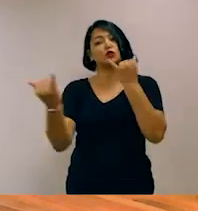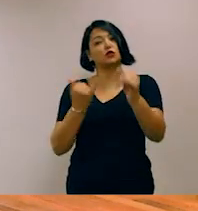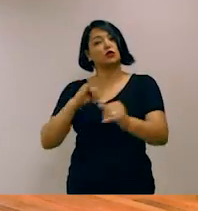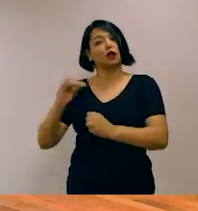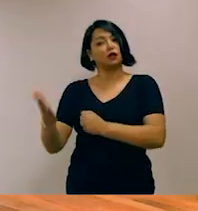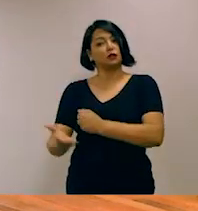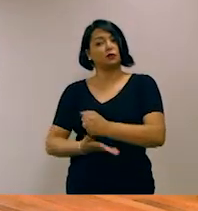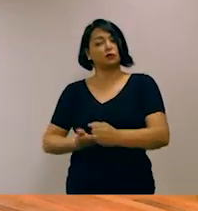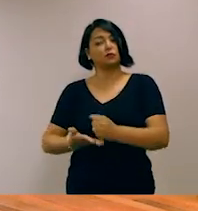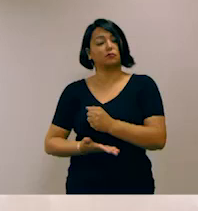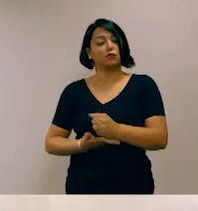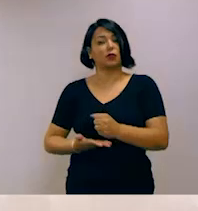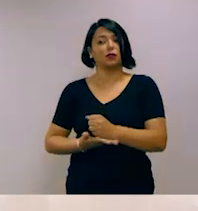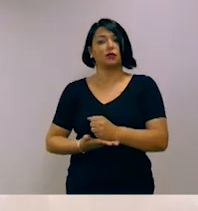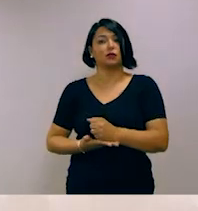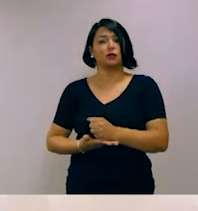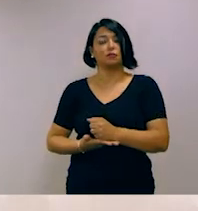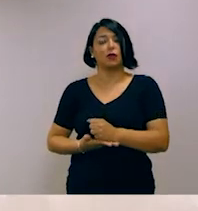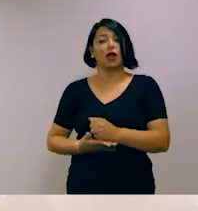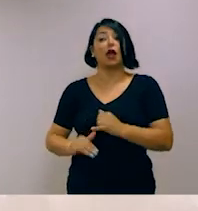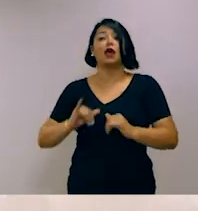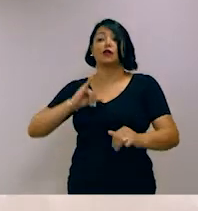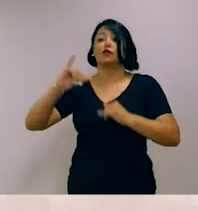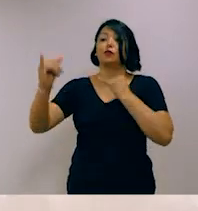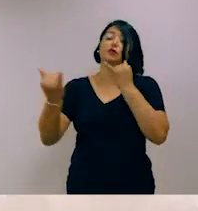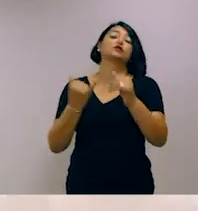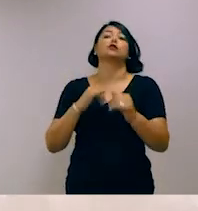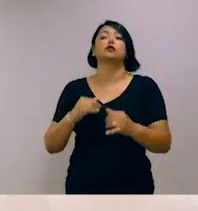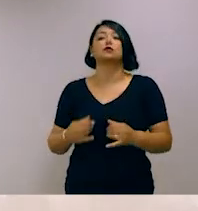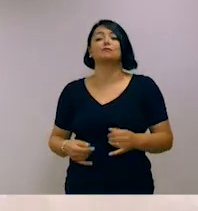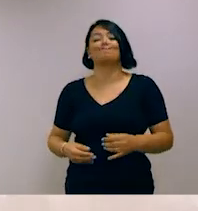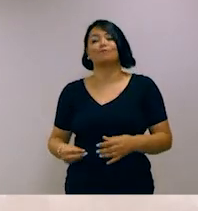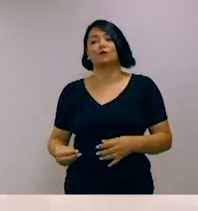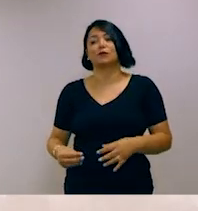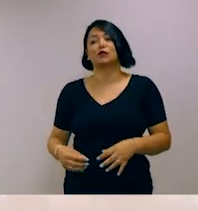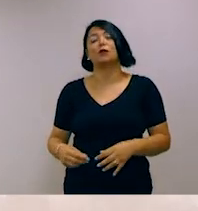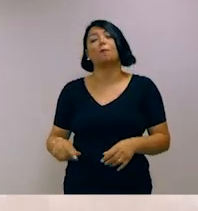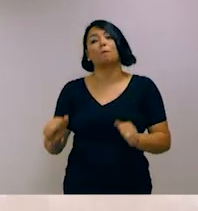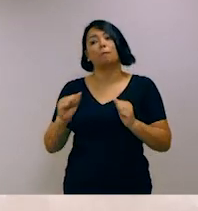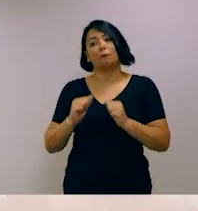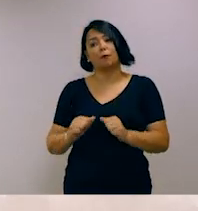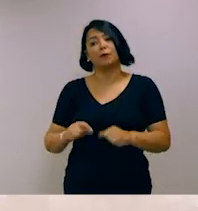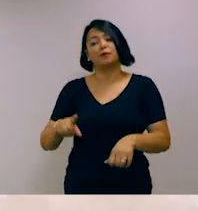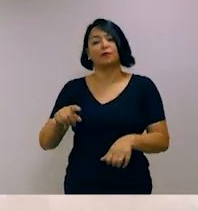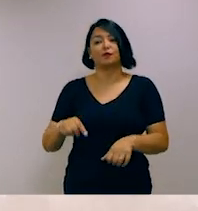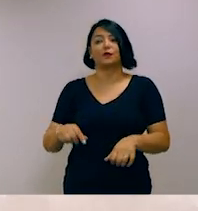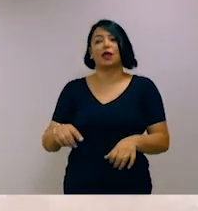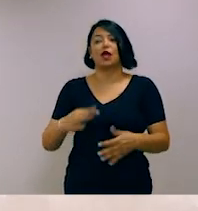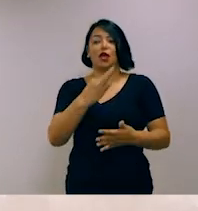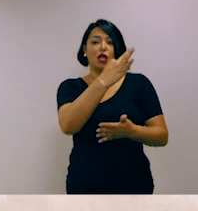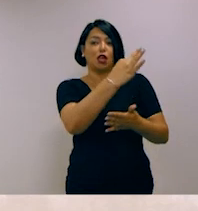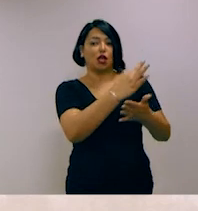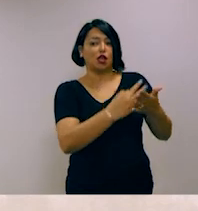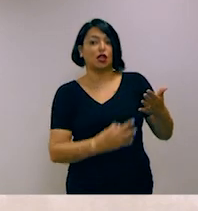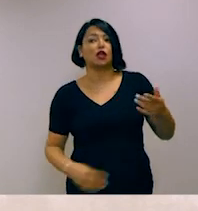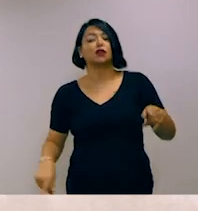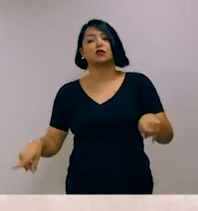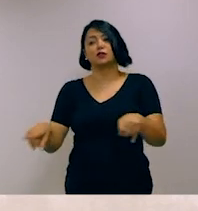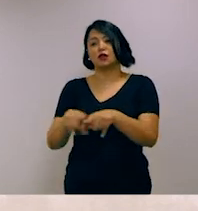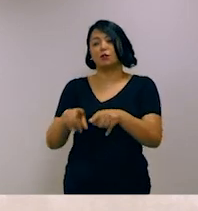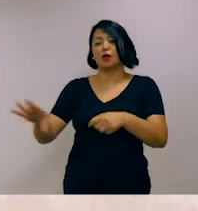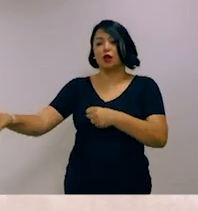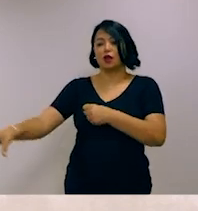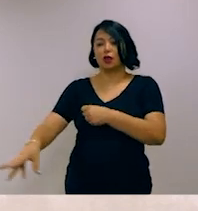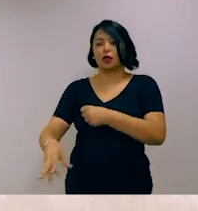data that are within the regularized system. Usually, they come to us in the text format, and they're